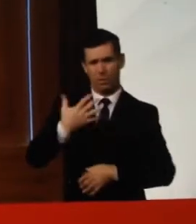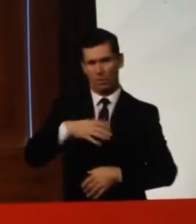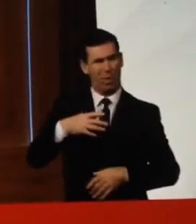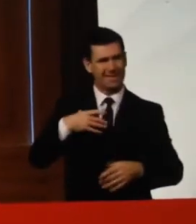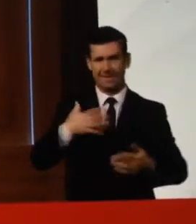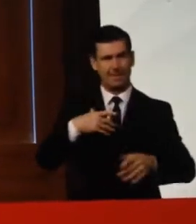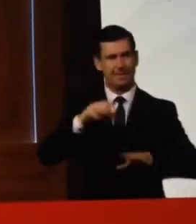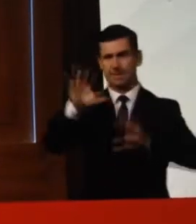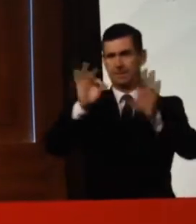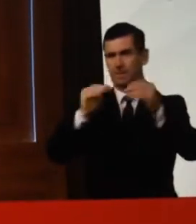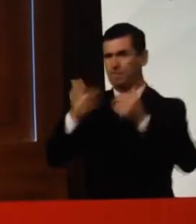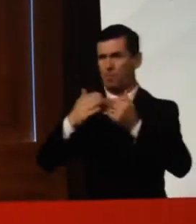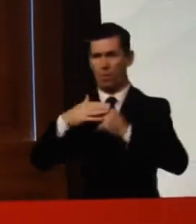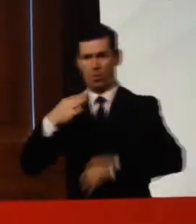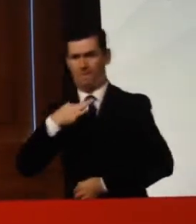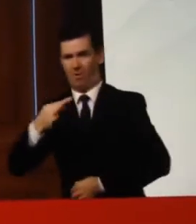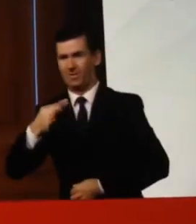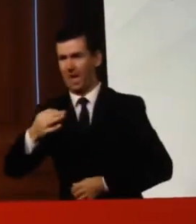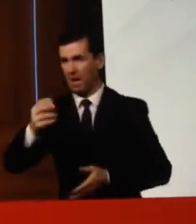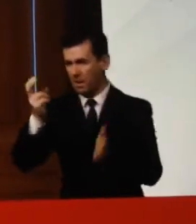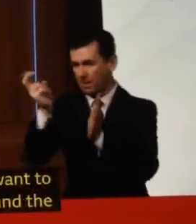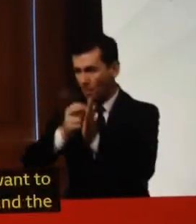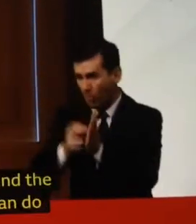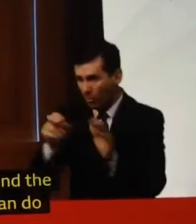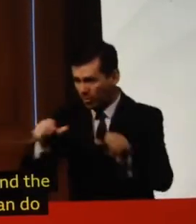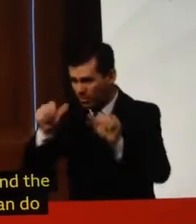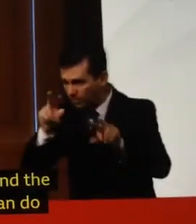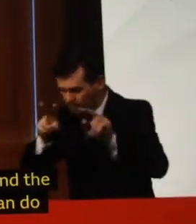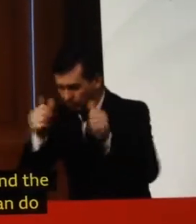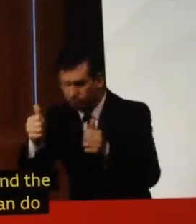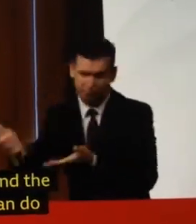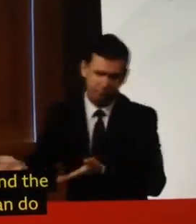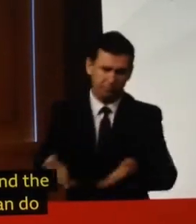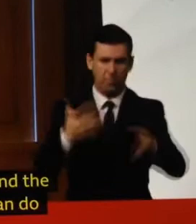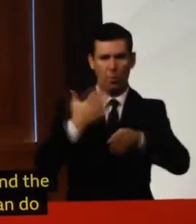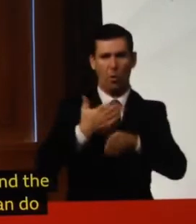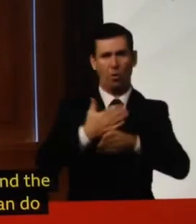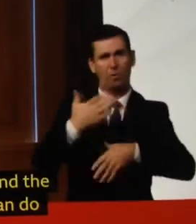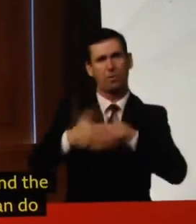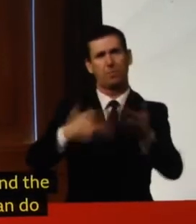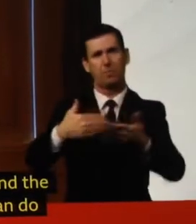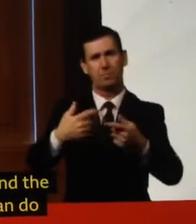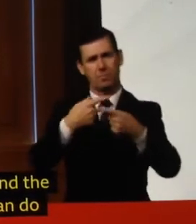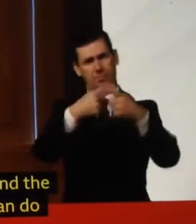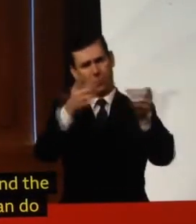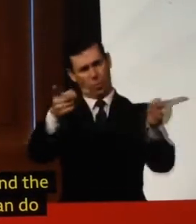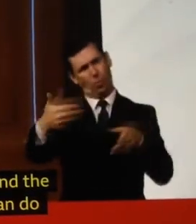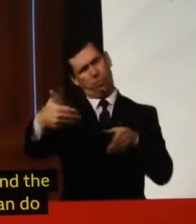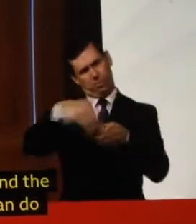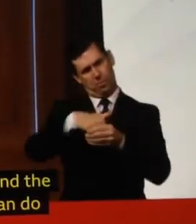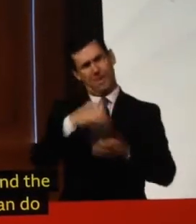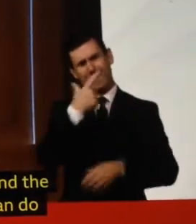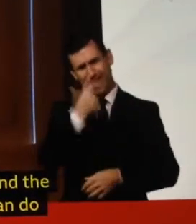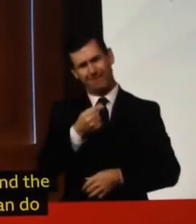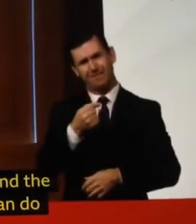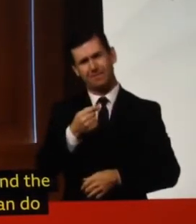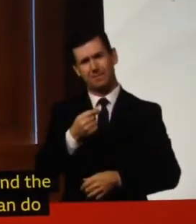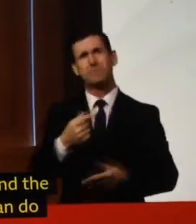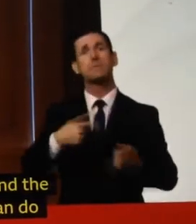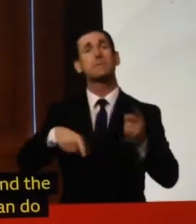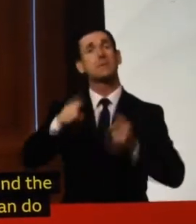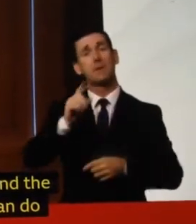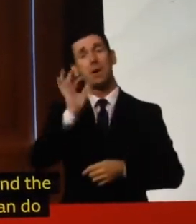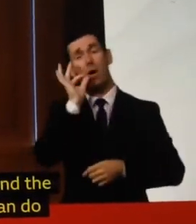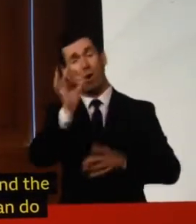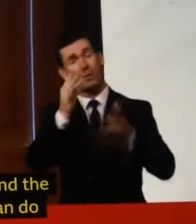the front line. And I just want to make sure that you know that you can all play your part. Get tested when you're asked